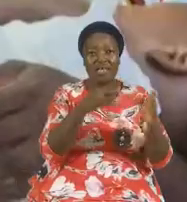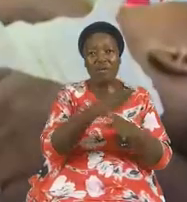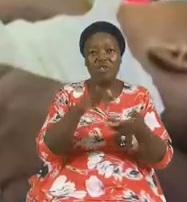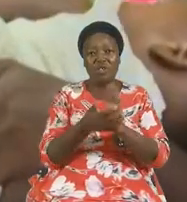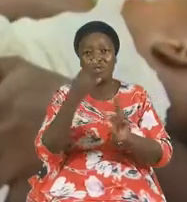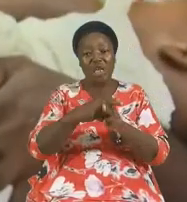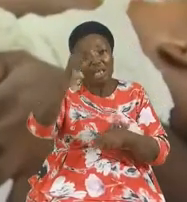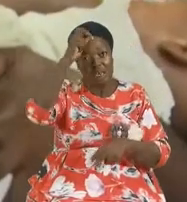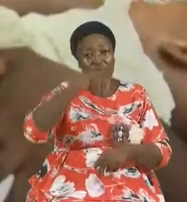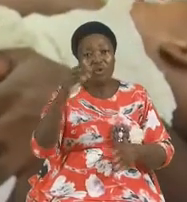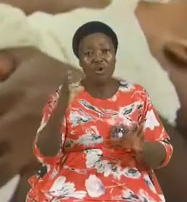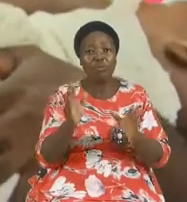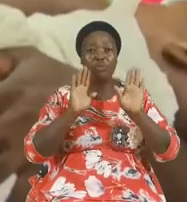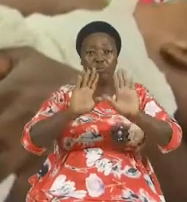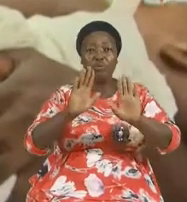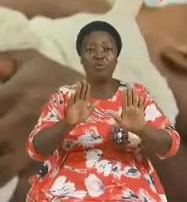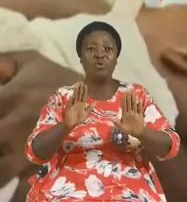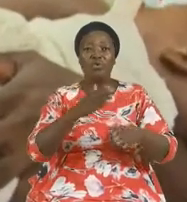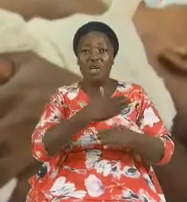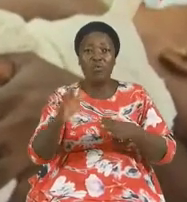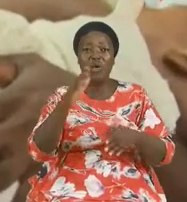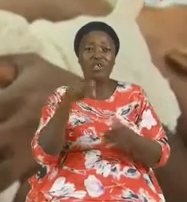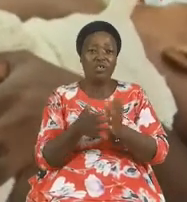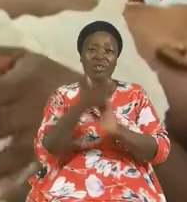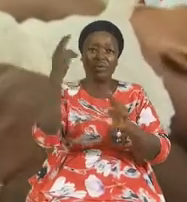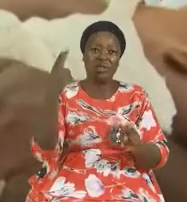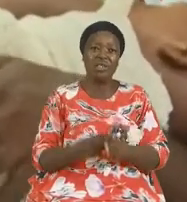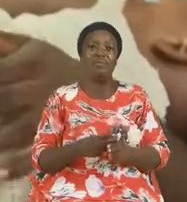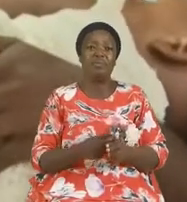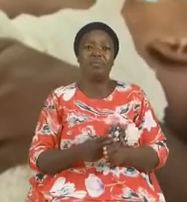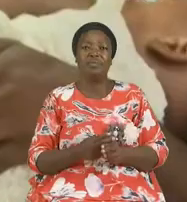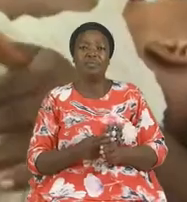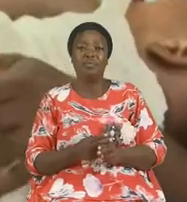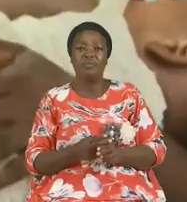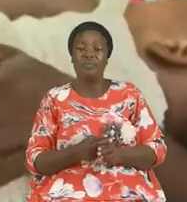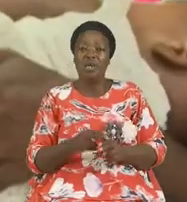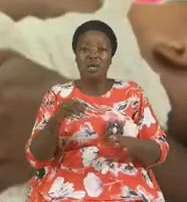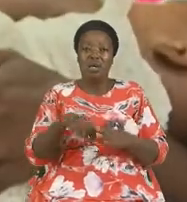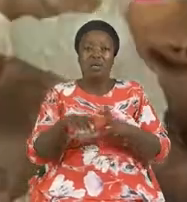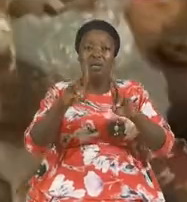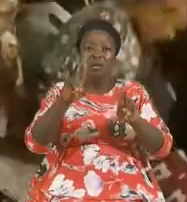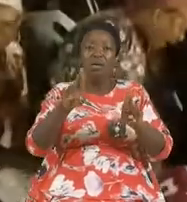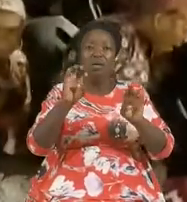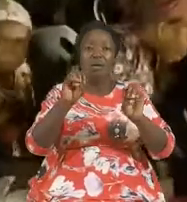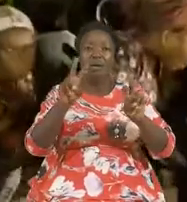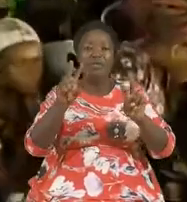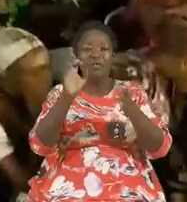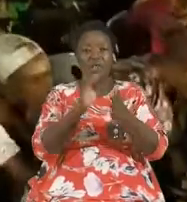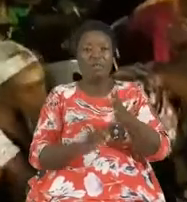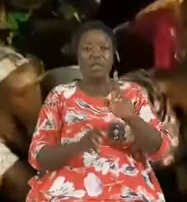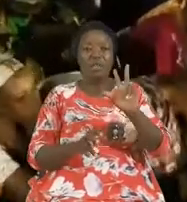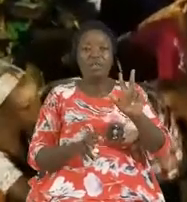a castaway. Satan will not pull you back into the world anymore in Jesus'